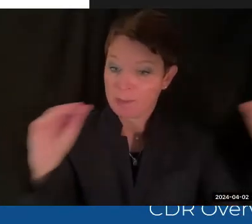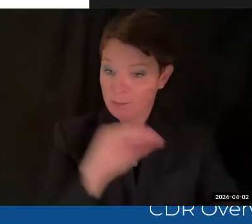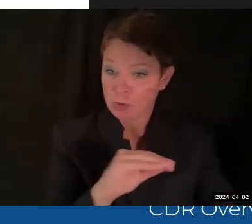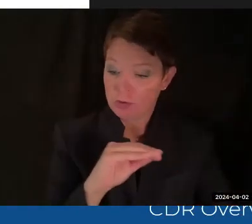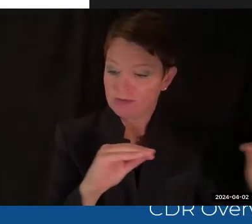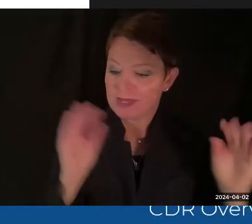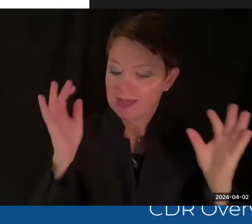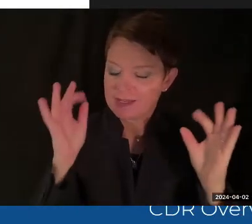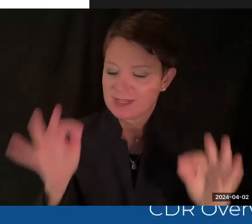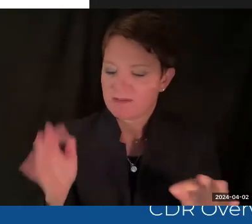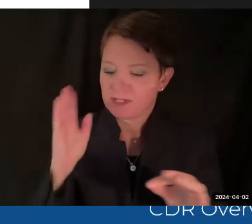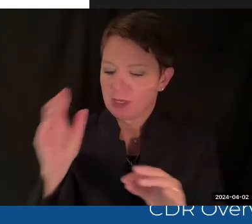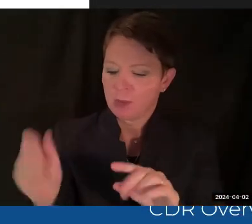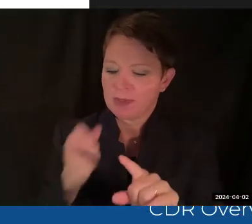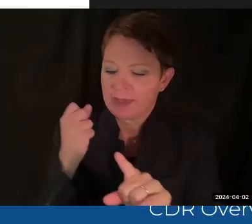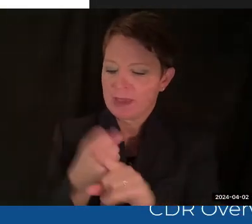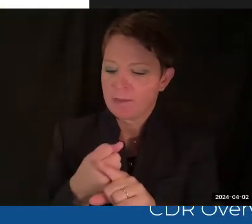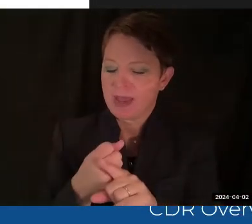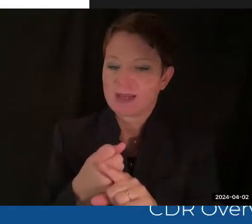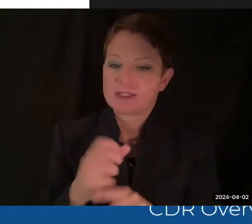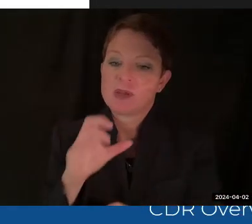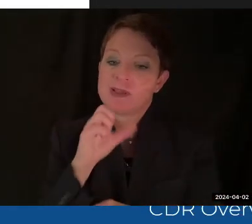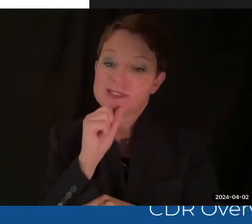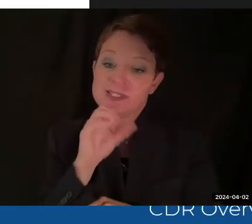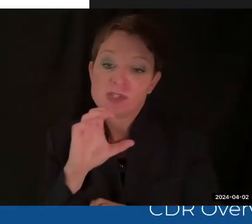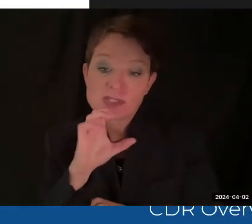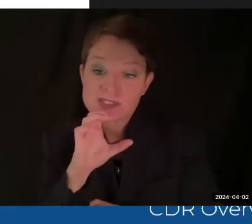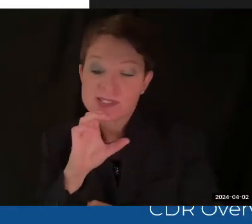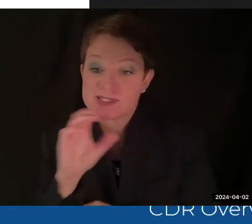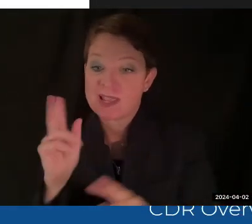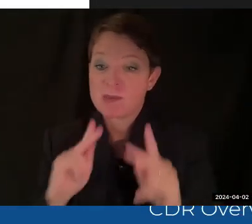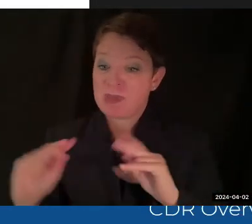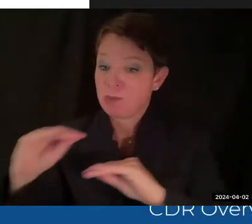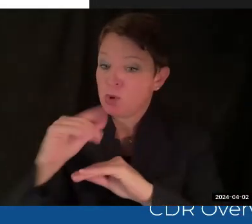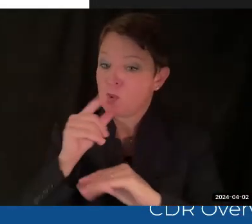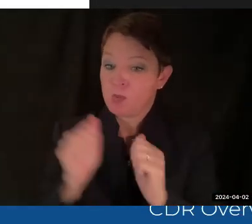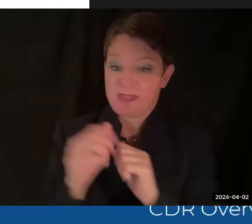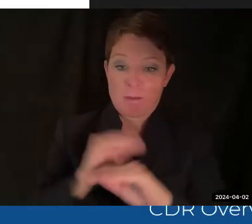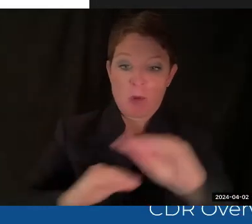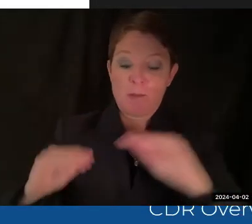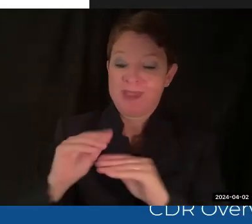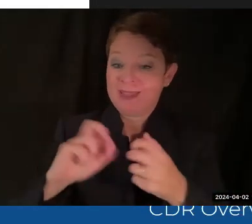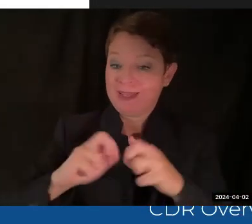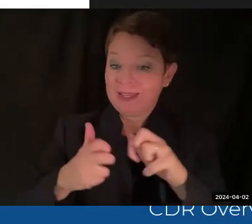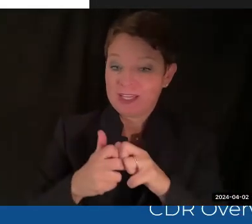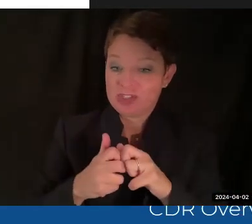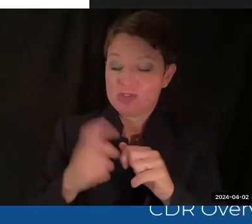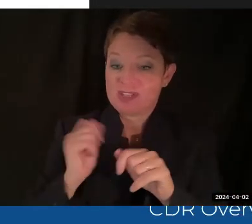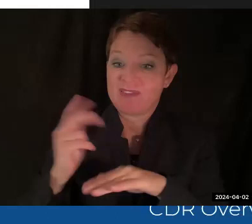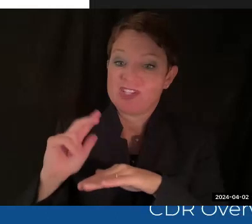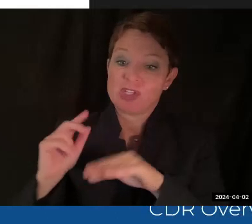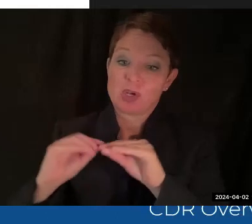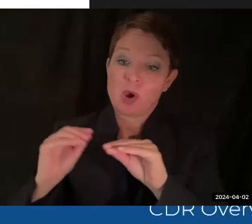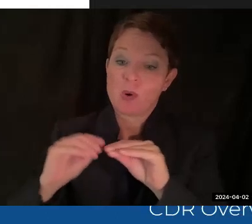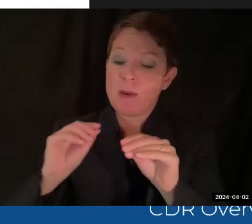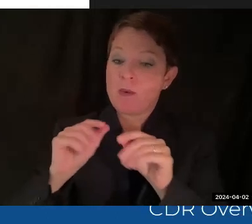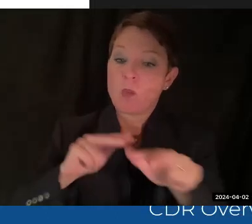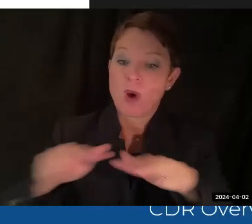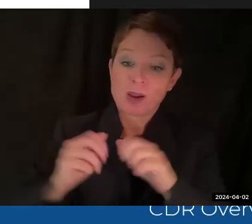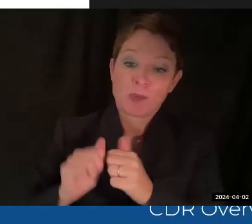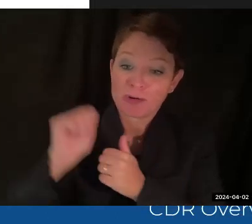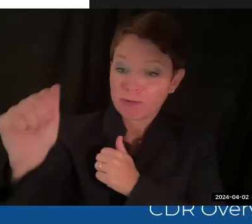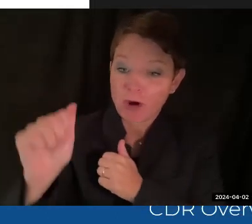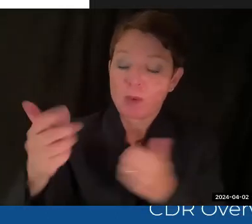definitely has like a big impact on the elderly and the disabled and just folks with mobility issues getting around, having to go like just walk further when it's